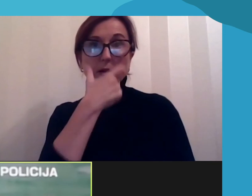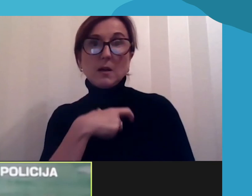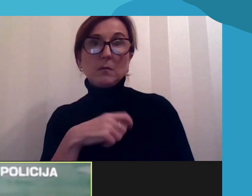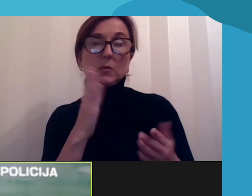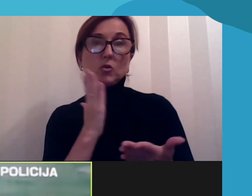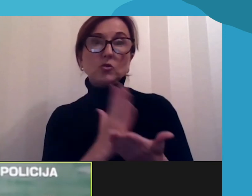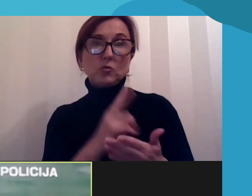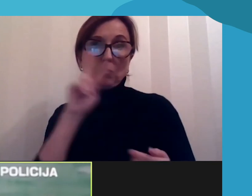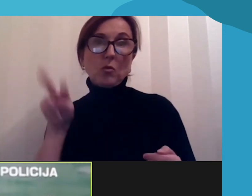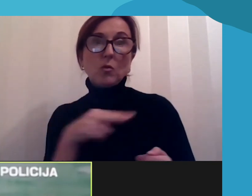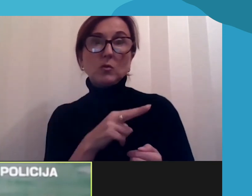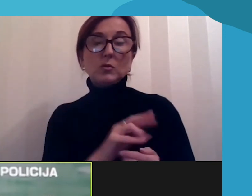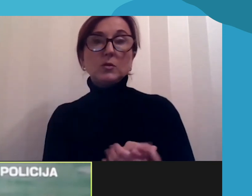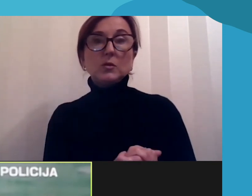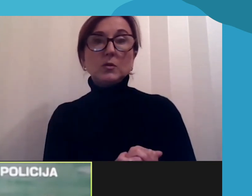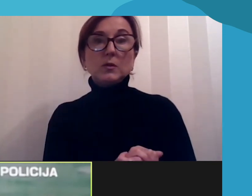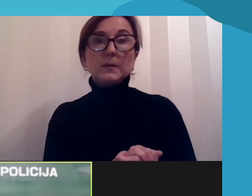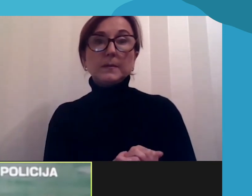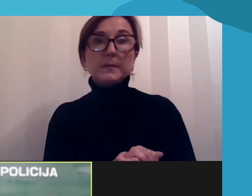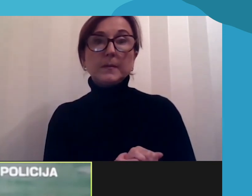this demonstrates their